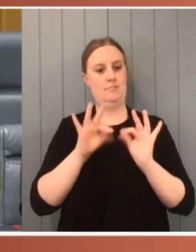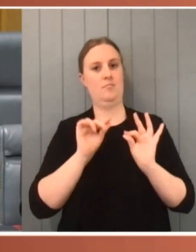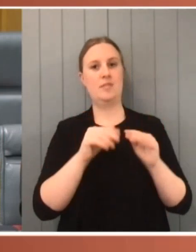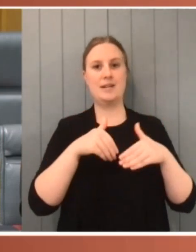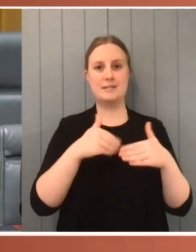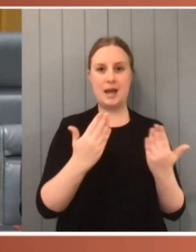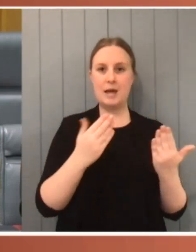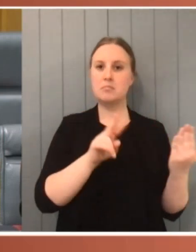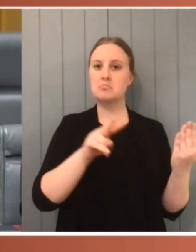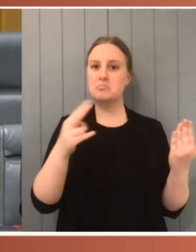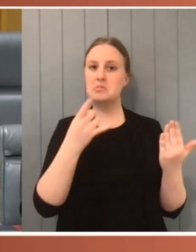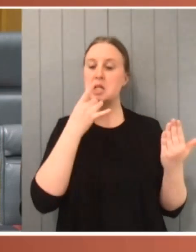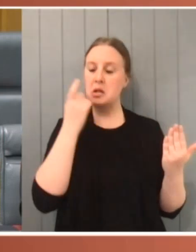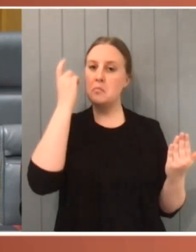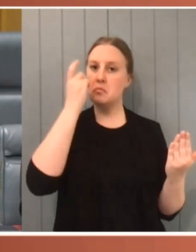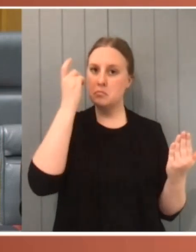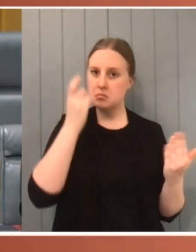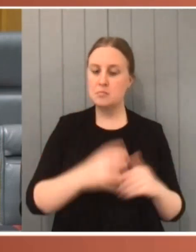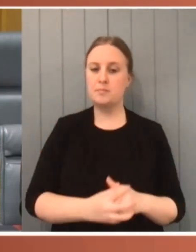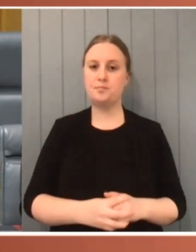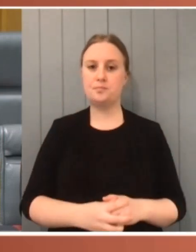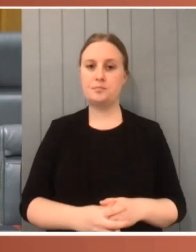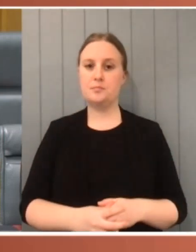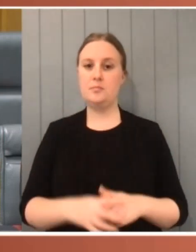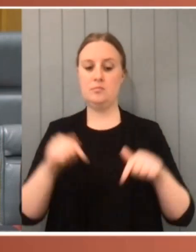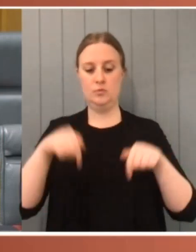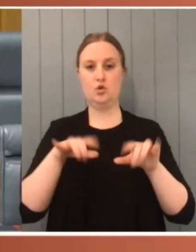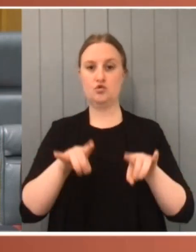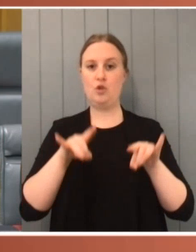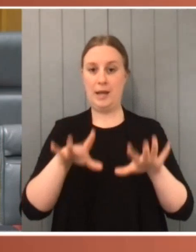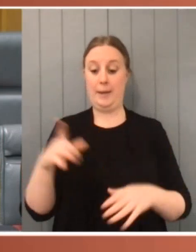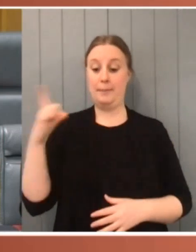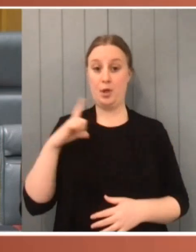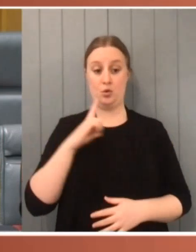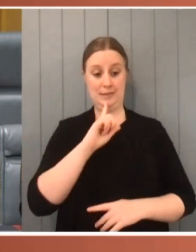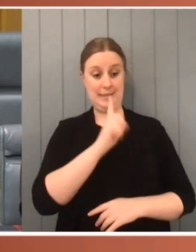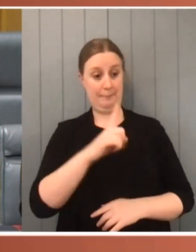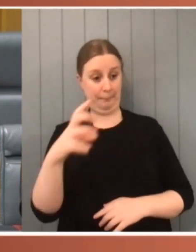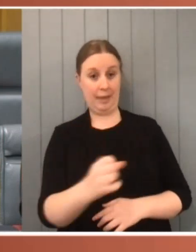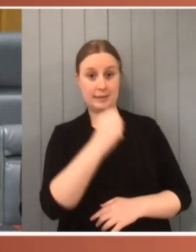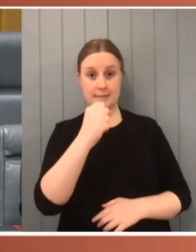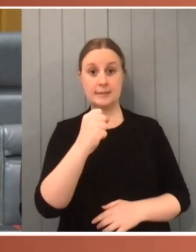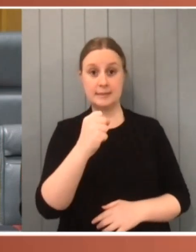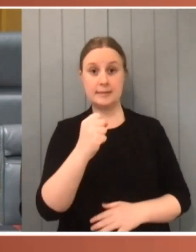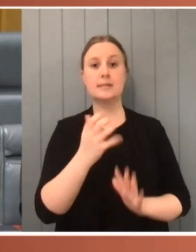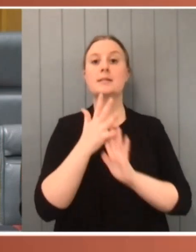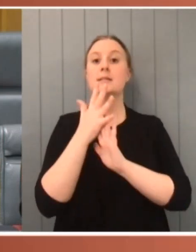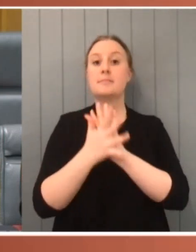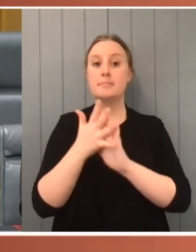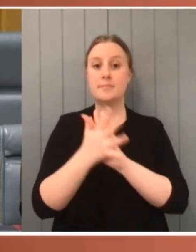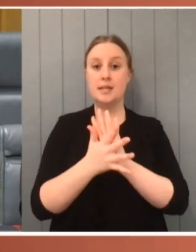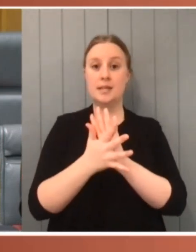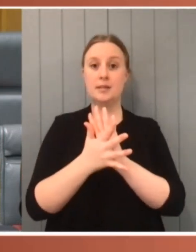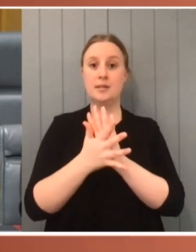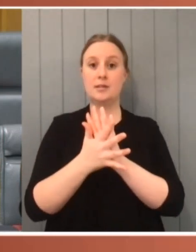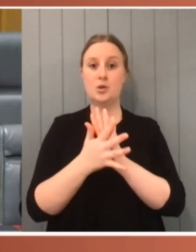Australia, because of compulsion, it was therefore incumbent for electoral authorities to